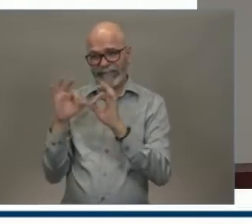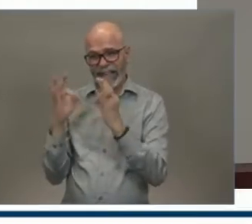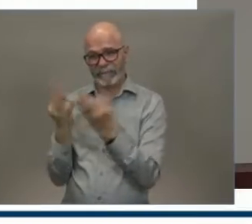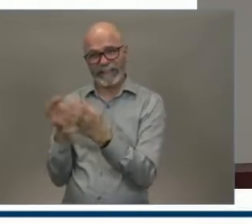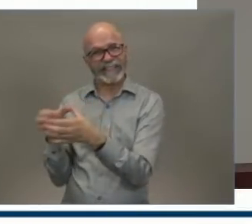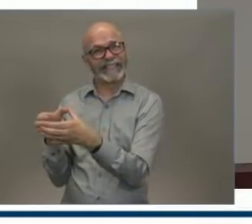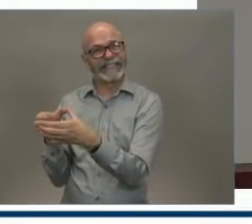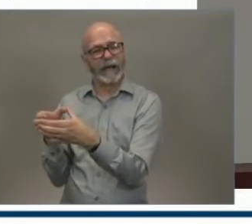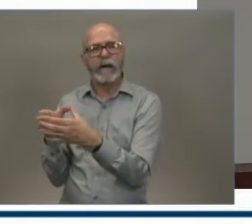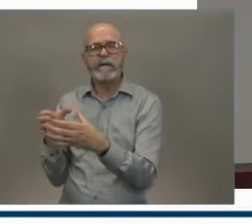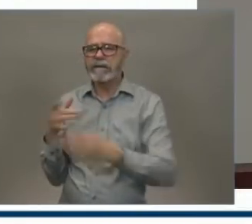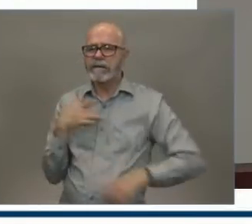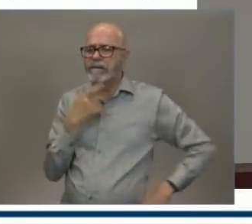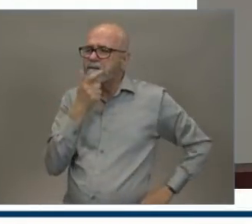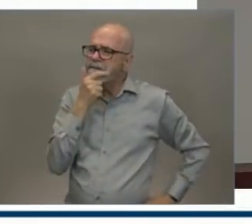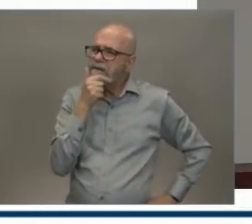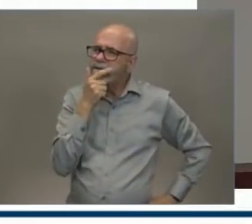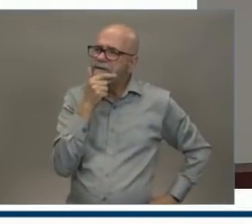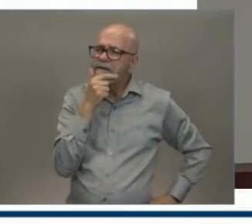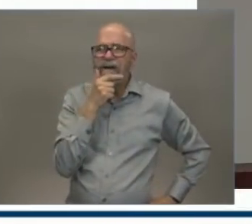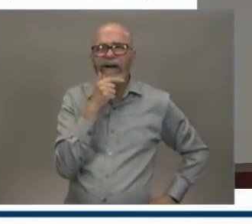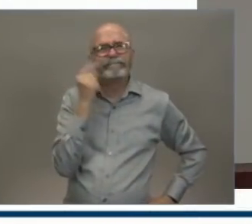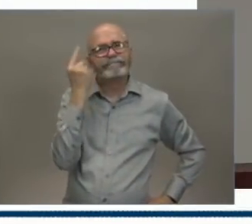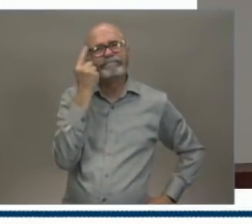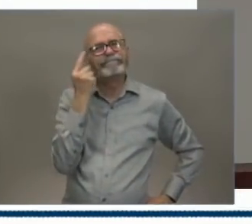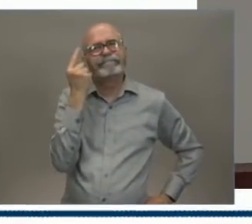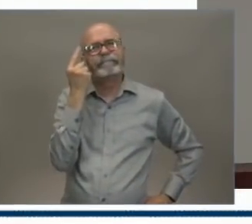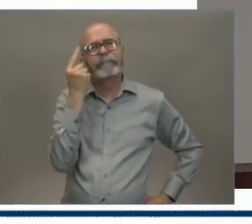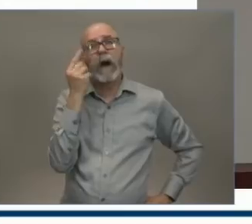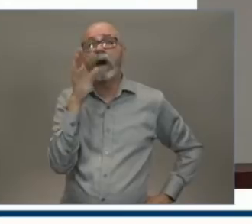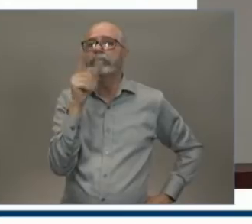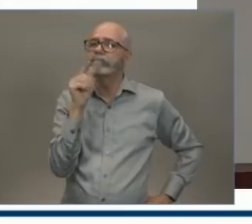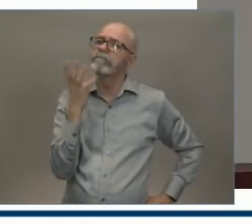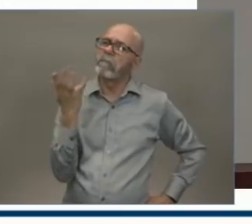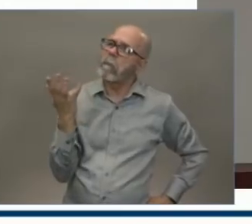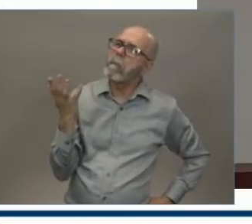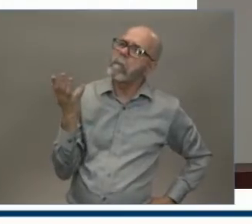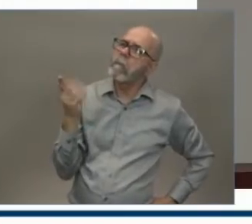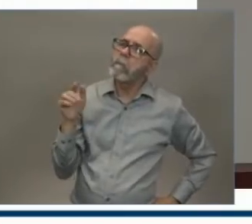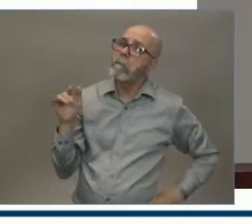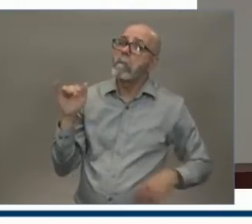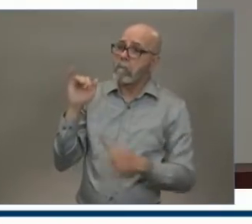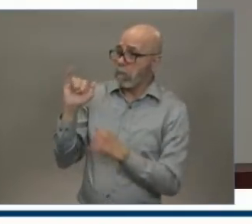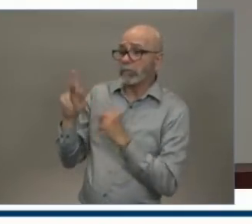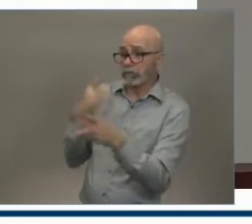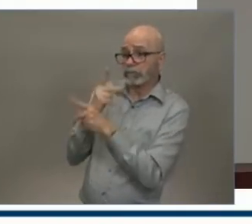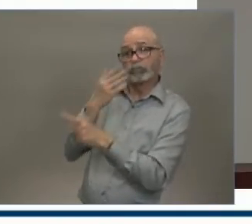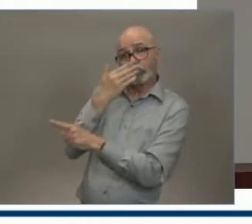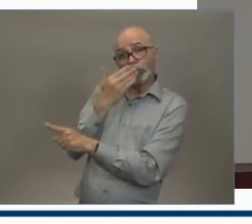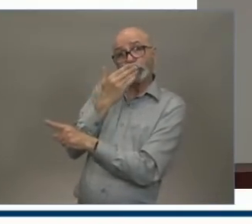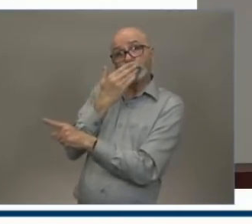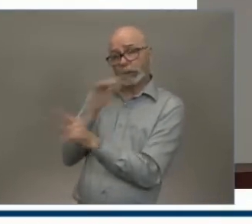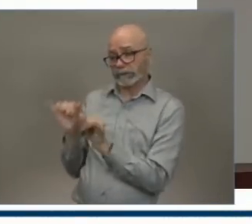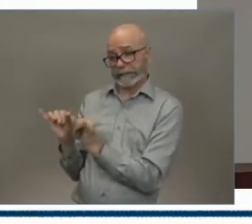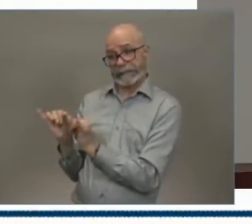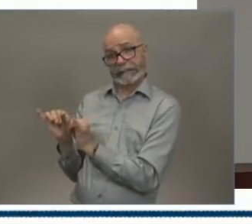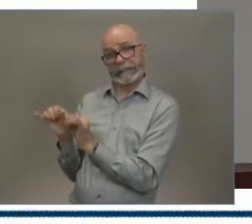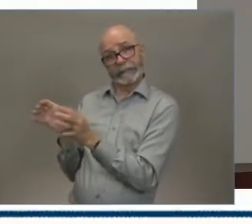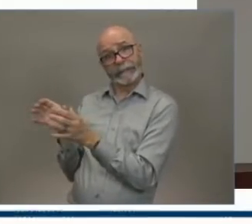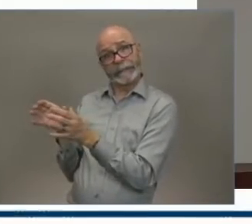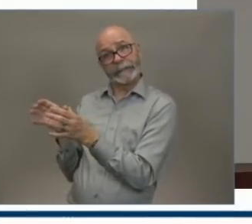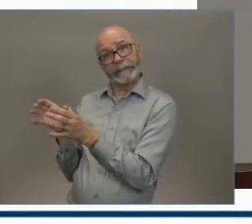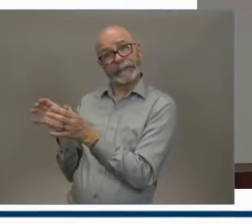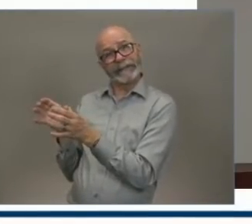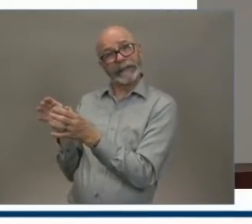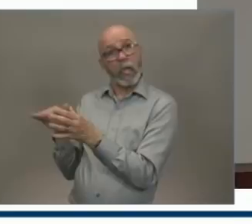positives from them. So we know that we didn't, beyond the household of the second case, there was no spread of